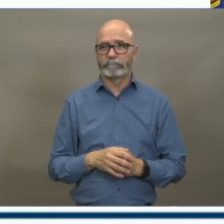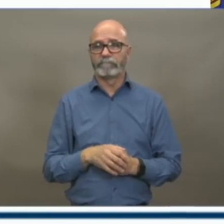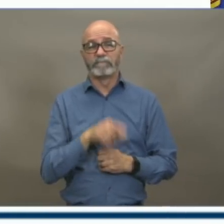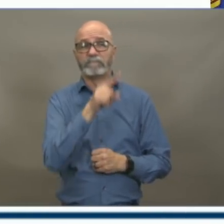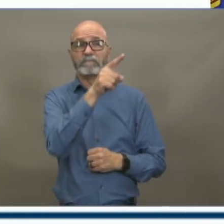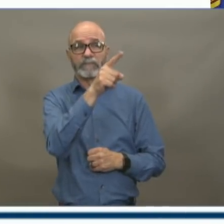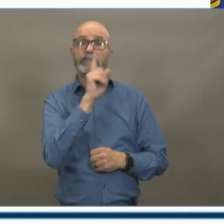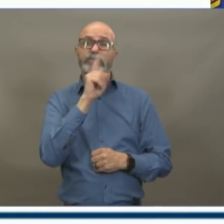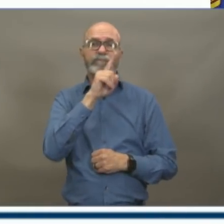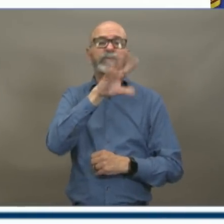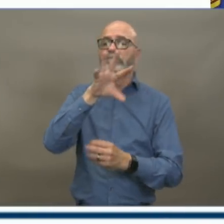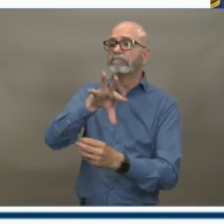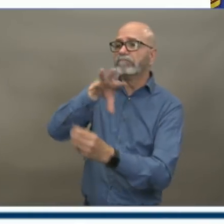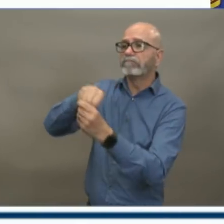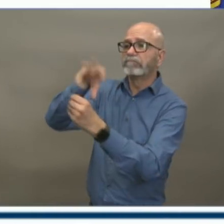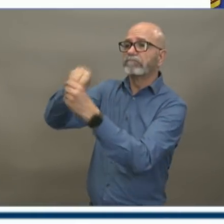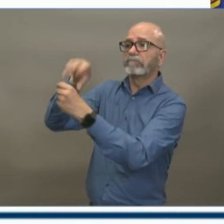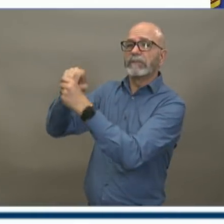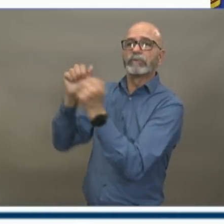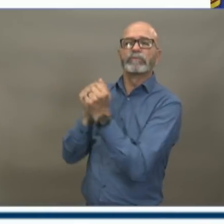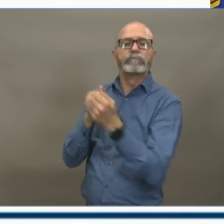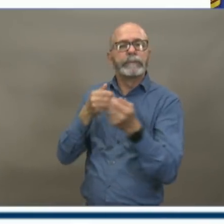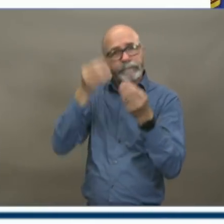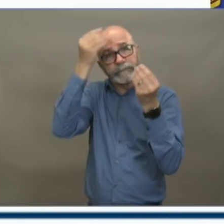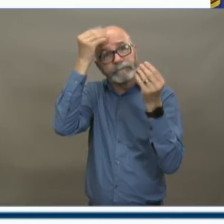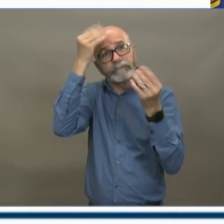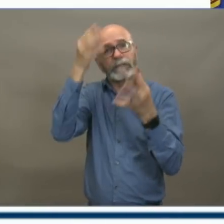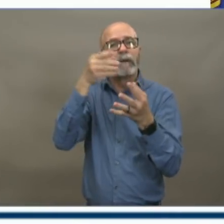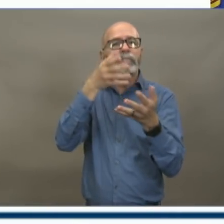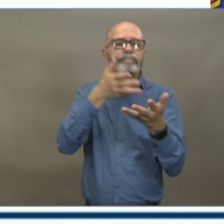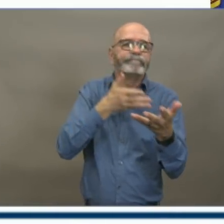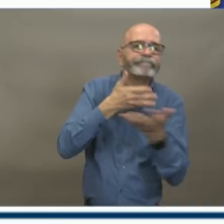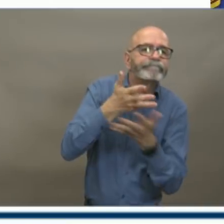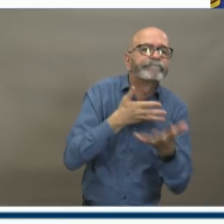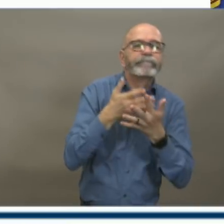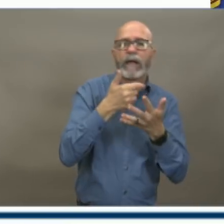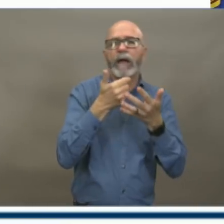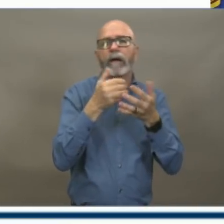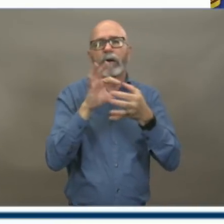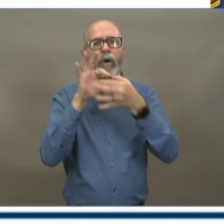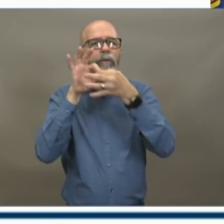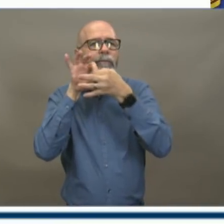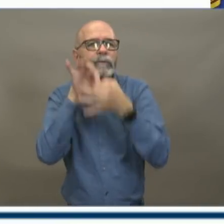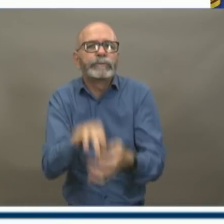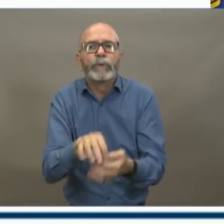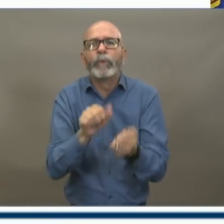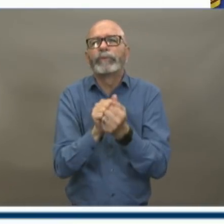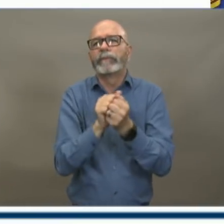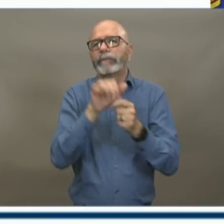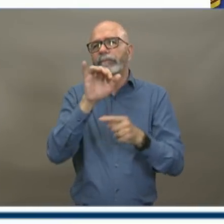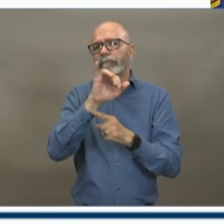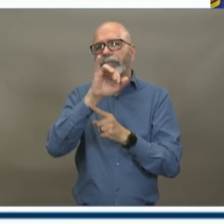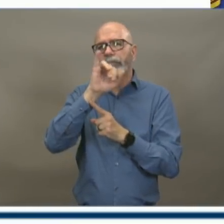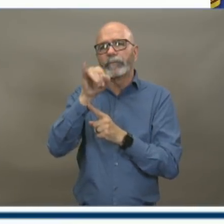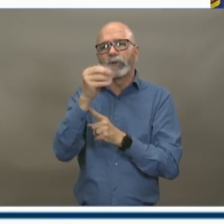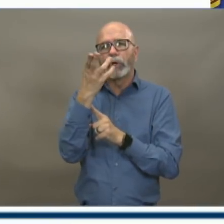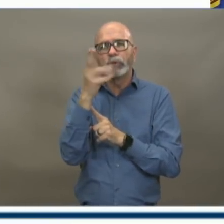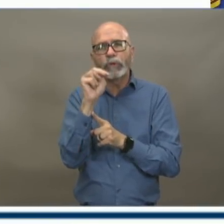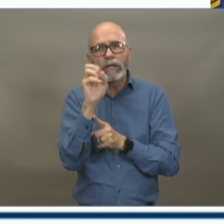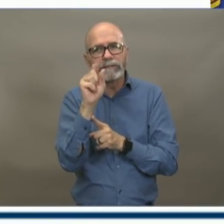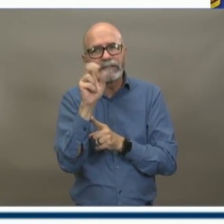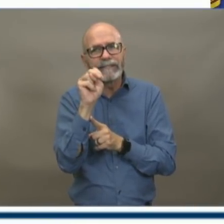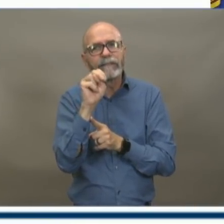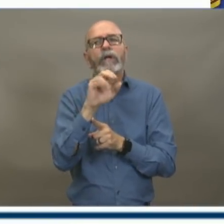or information about the status of the Johnson & Johnson vaccine or the Oxford vaccine? I'm actually